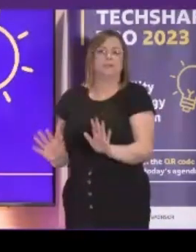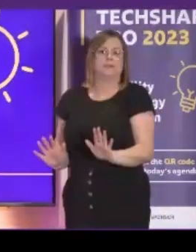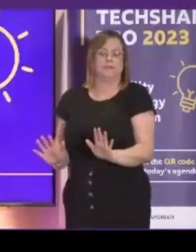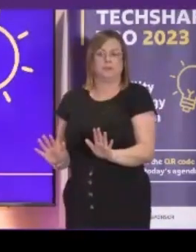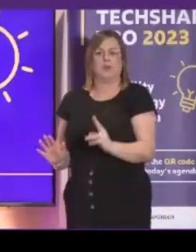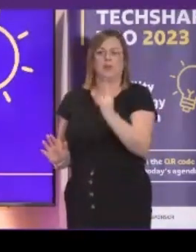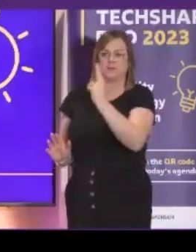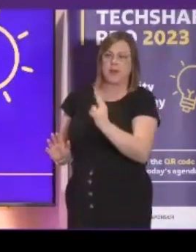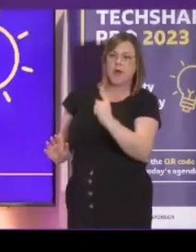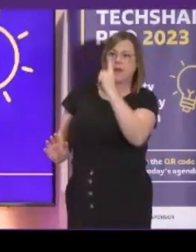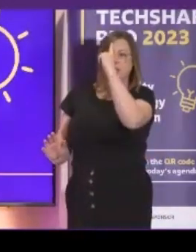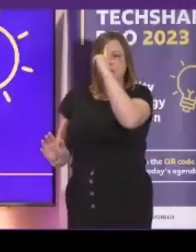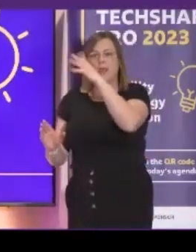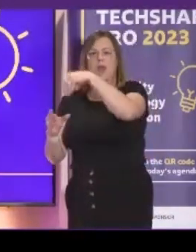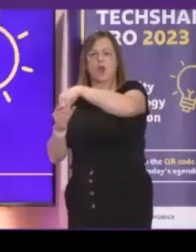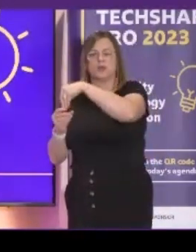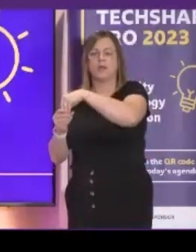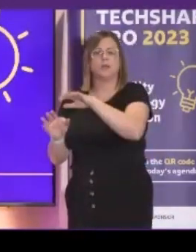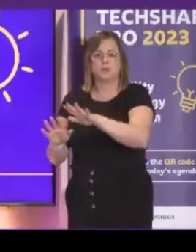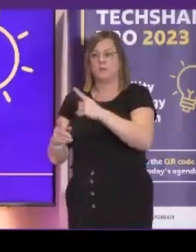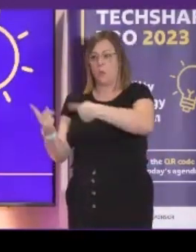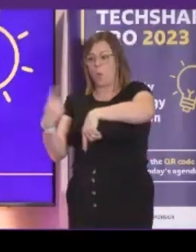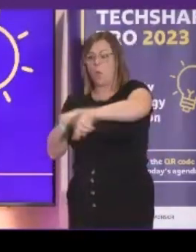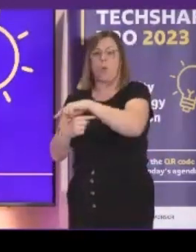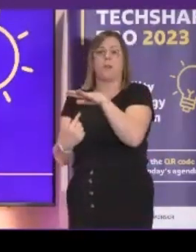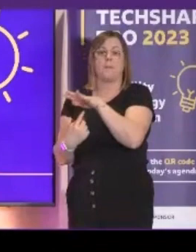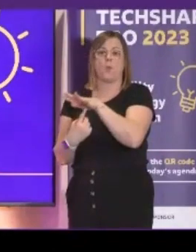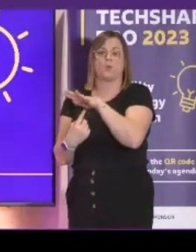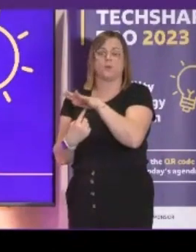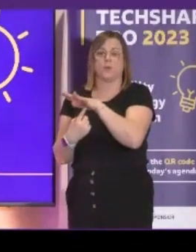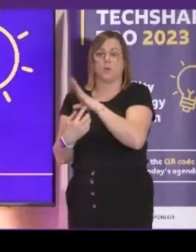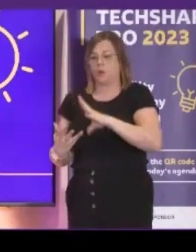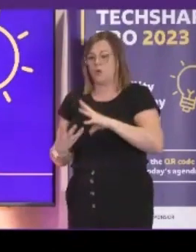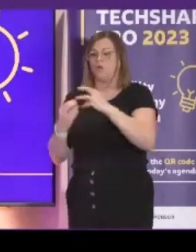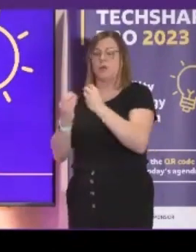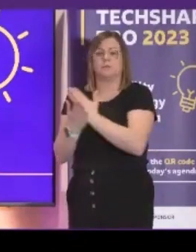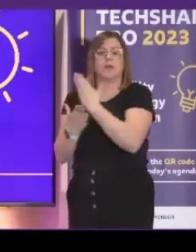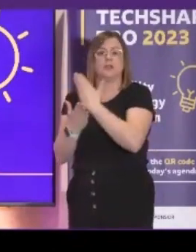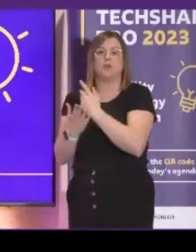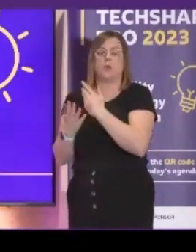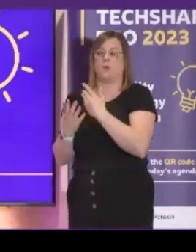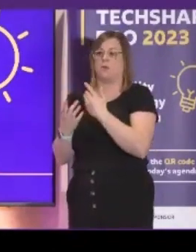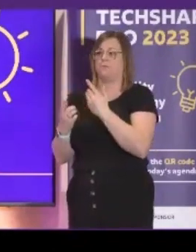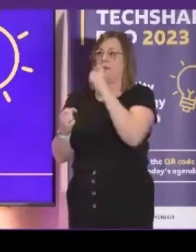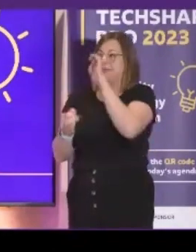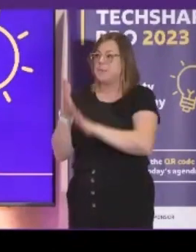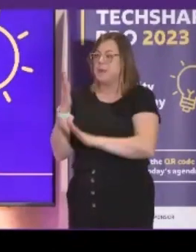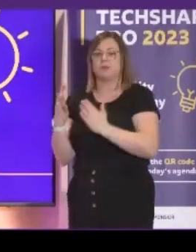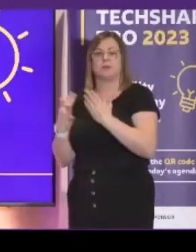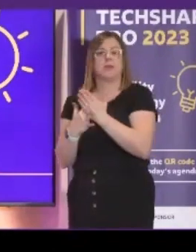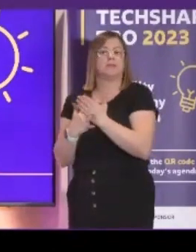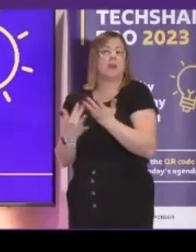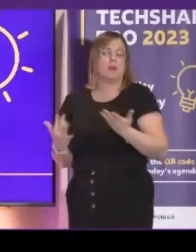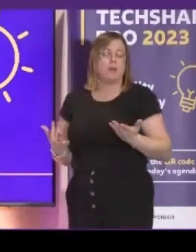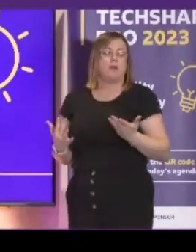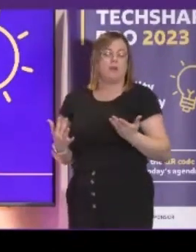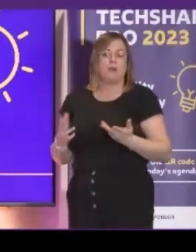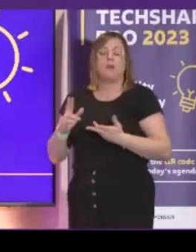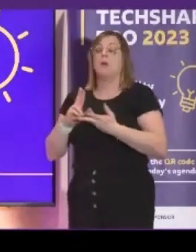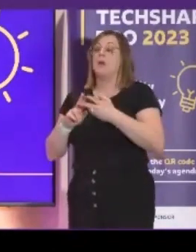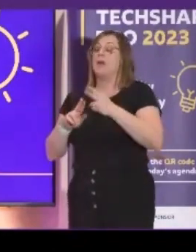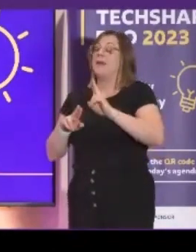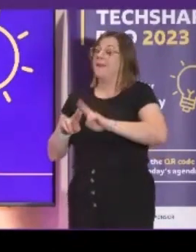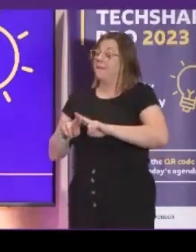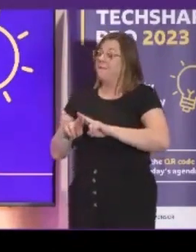design thinking and the content is just as important when it comes to creating an accessible experience. Even if your